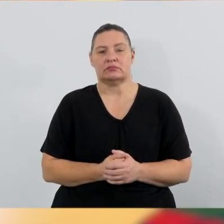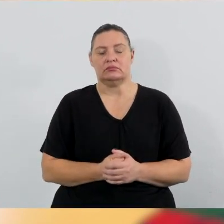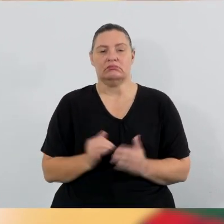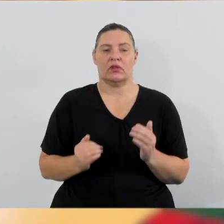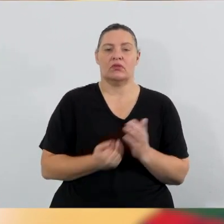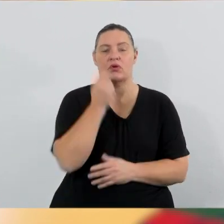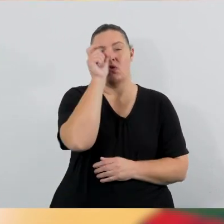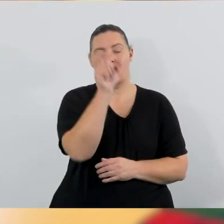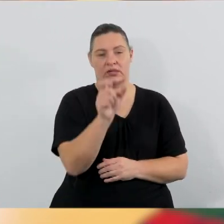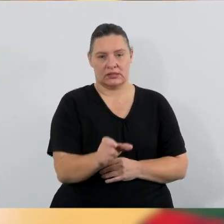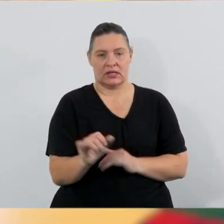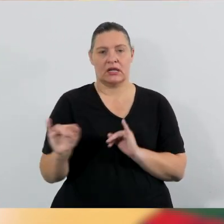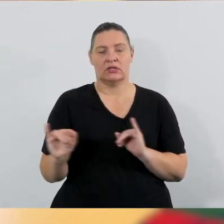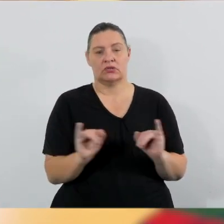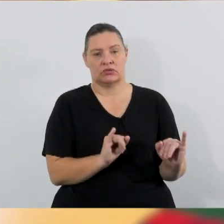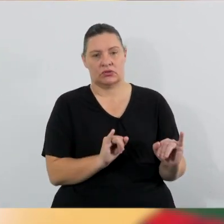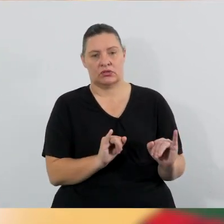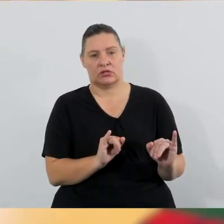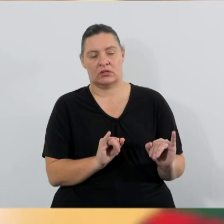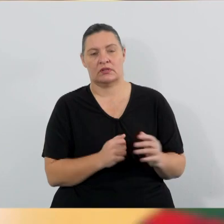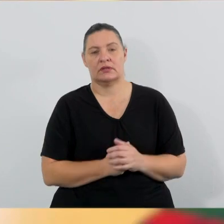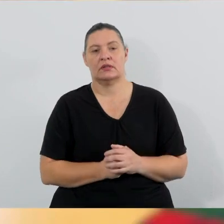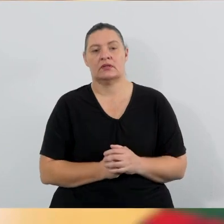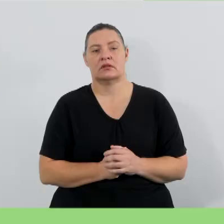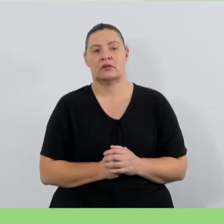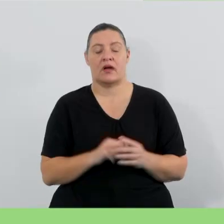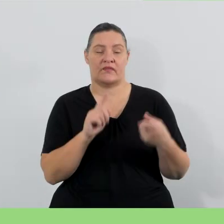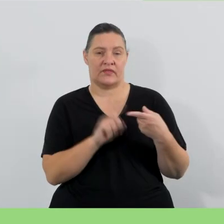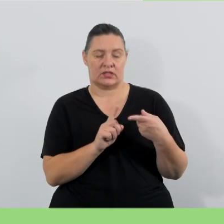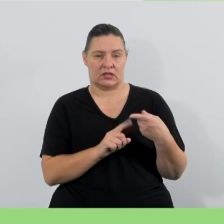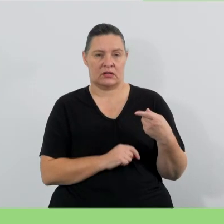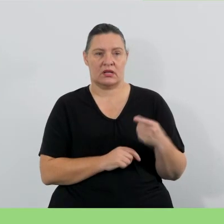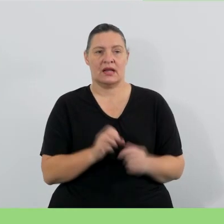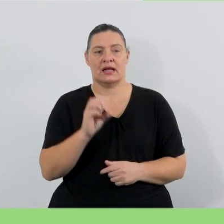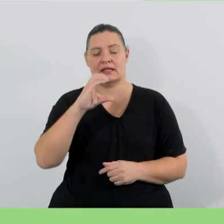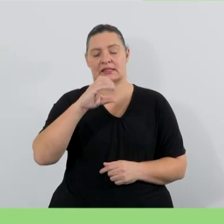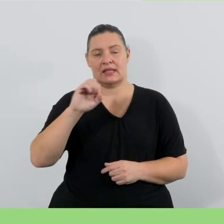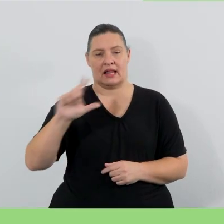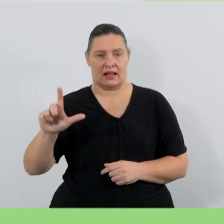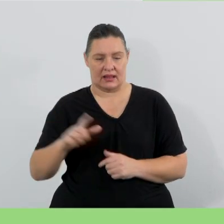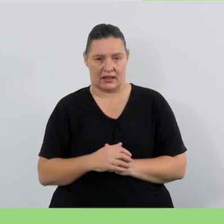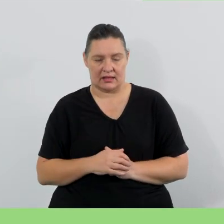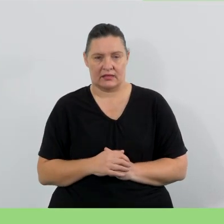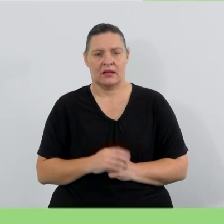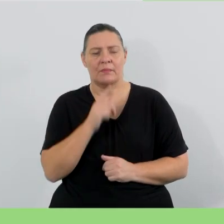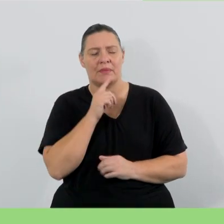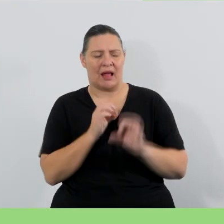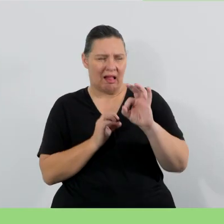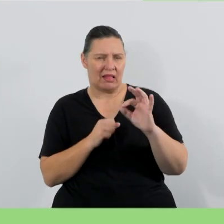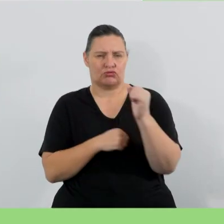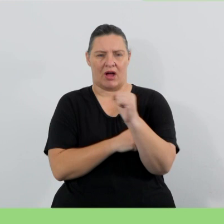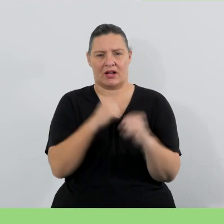new terms that we are going to be introduced to during this lesson. The first one is a cell. This is the